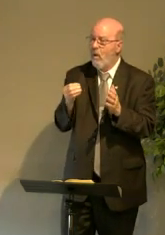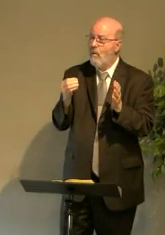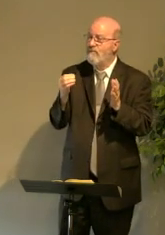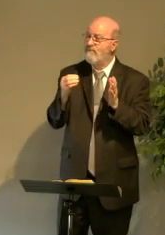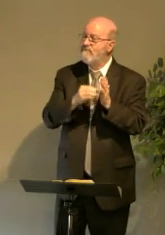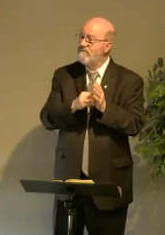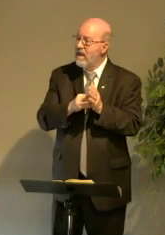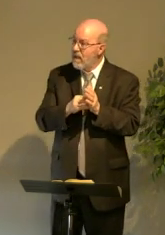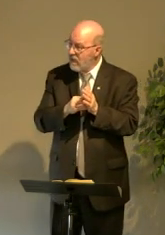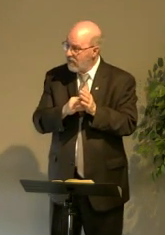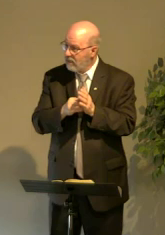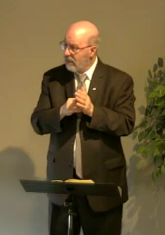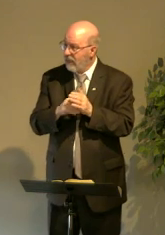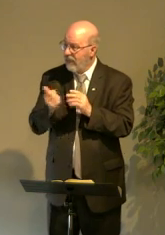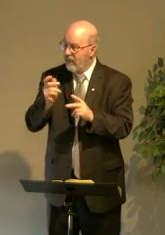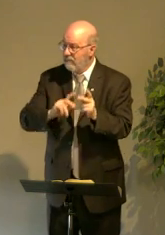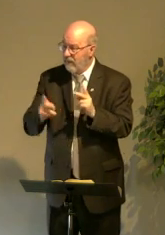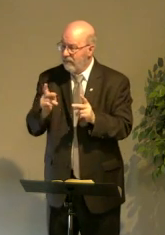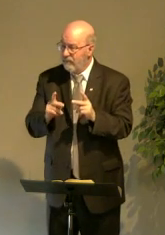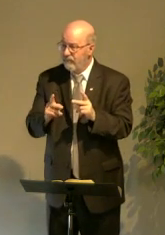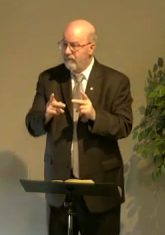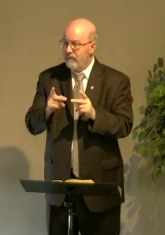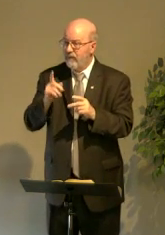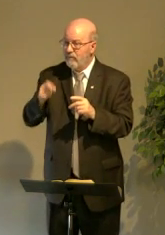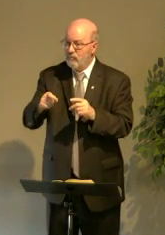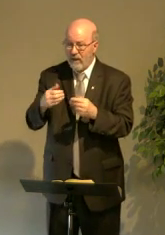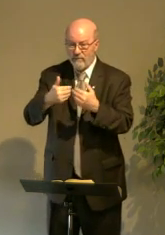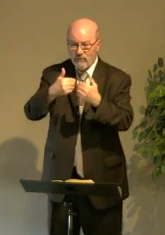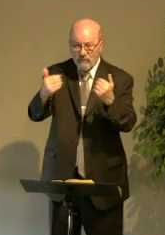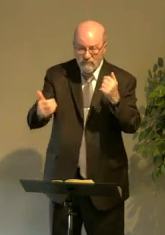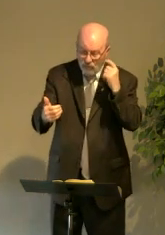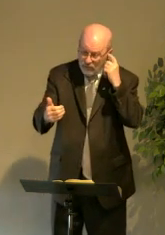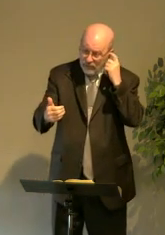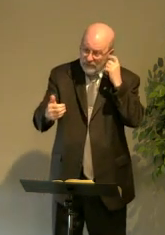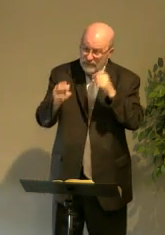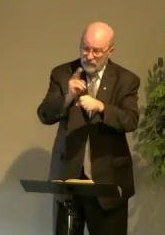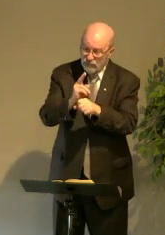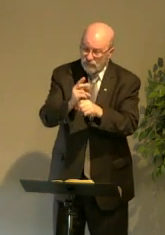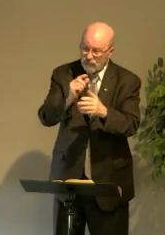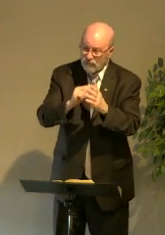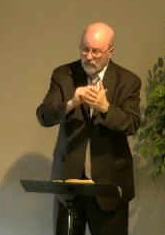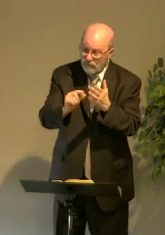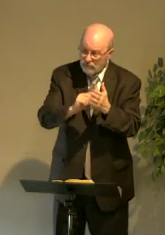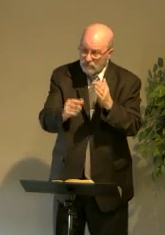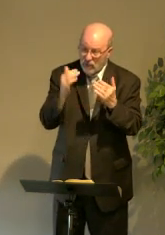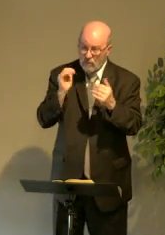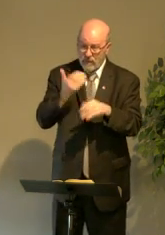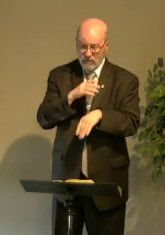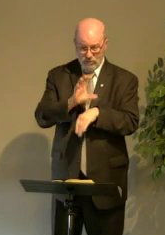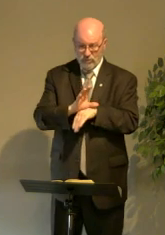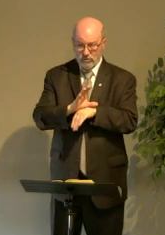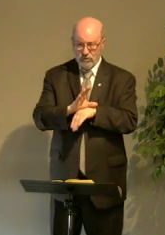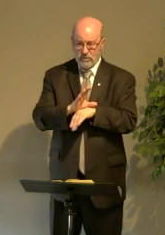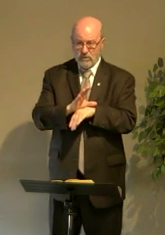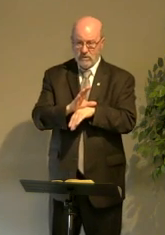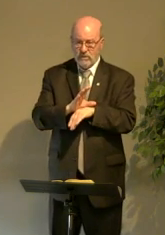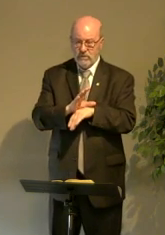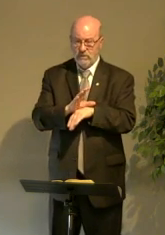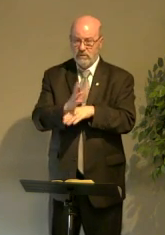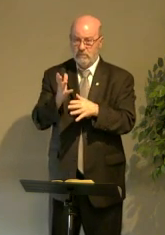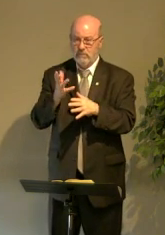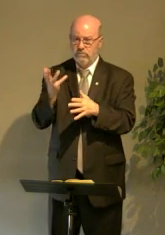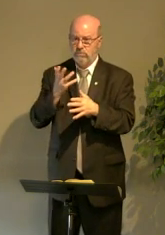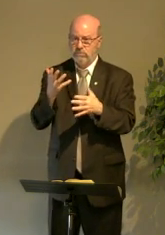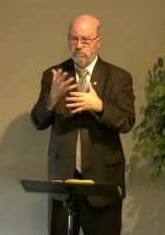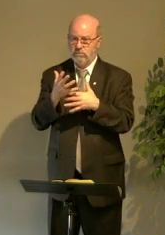they're not coming off as offensive. Folks, if you have to avoid the use of scripture, I hope that in our church that would raise a red flag,